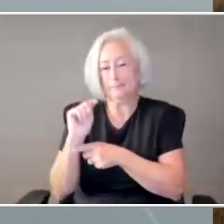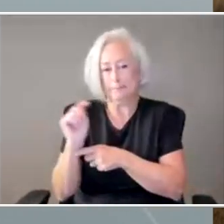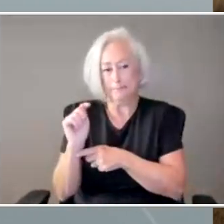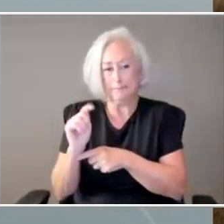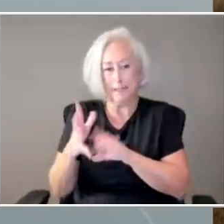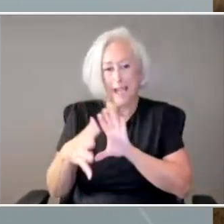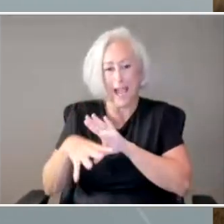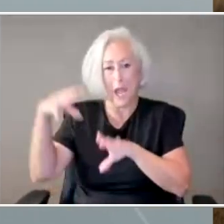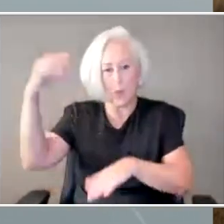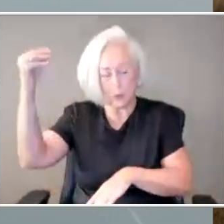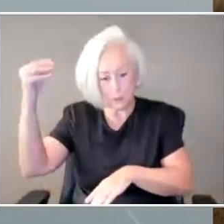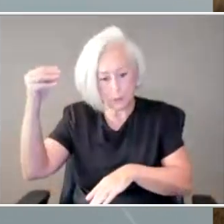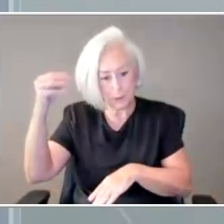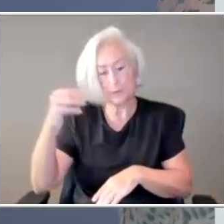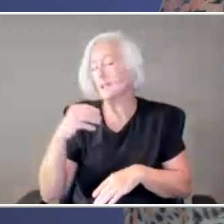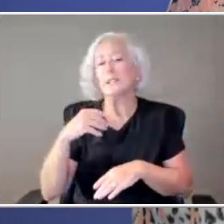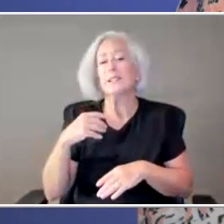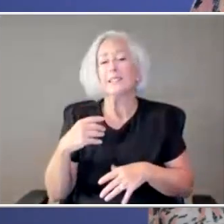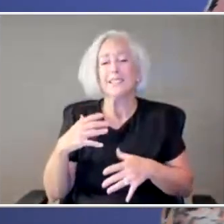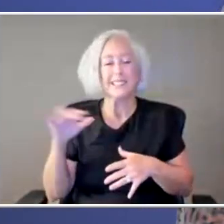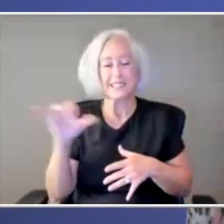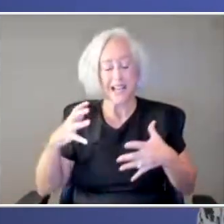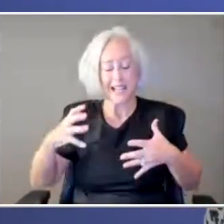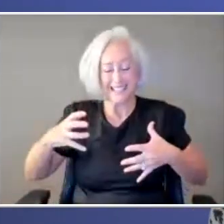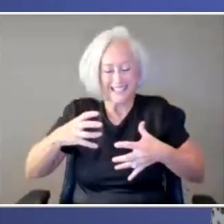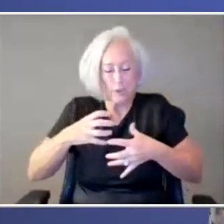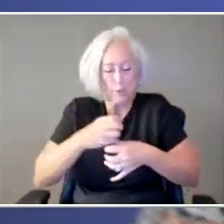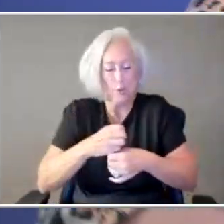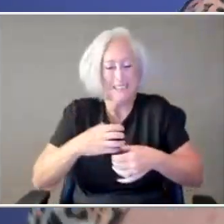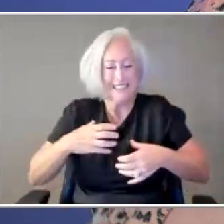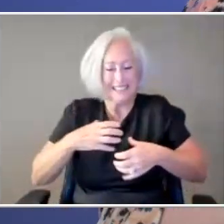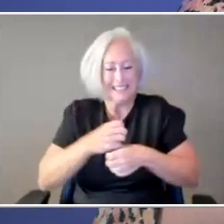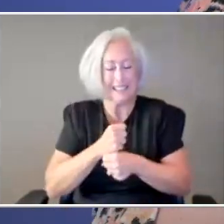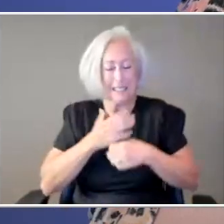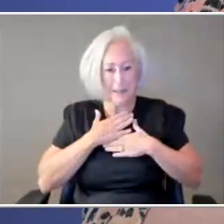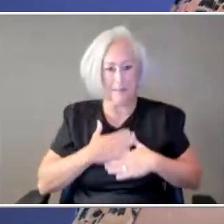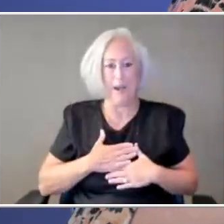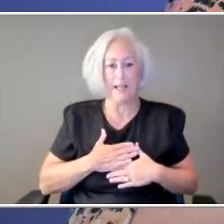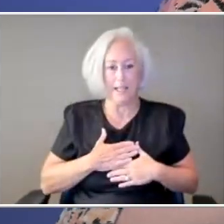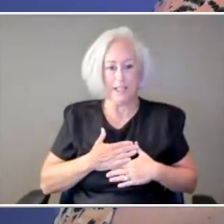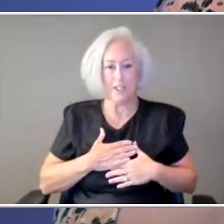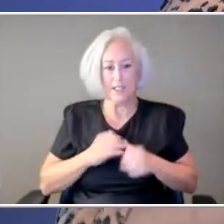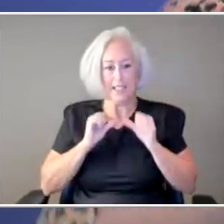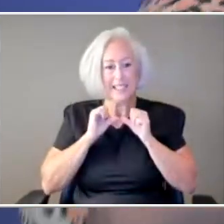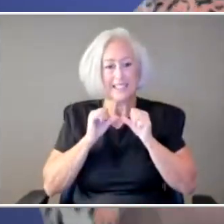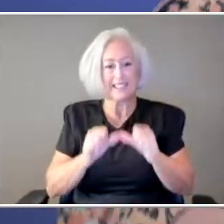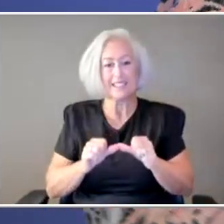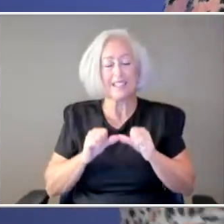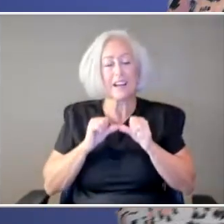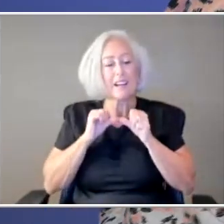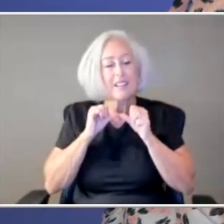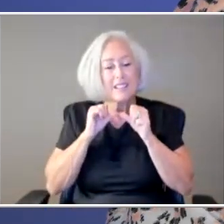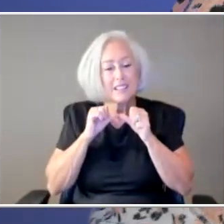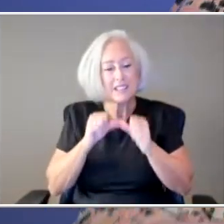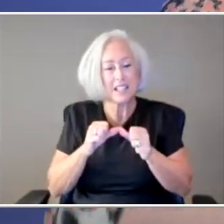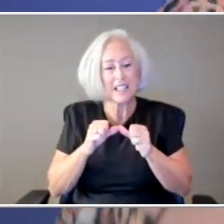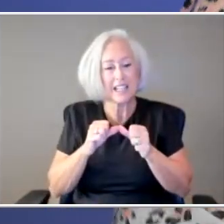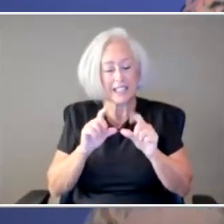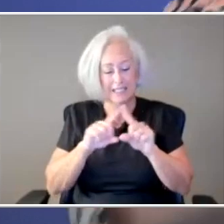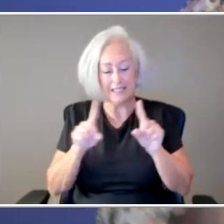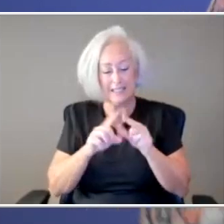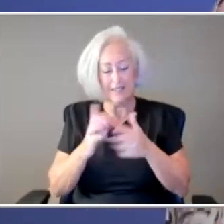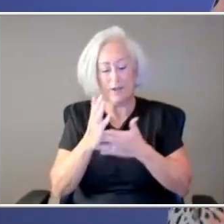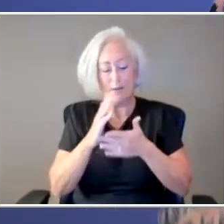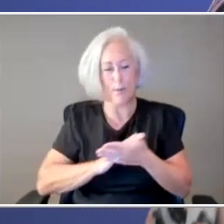don't know, squeezing a tube and toothpaste tube. Yeah, so it's just constantly like there's just different parts of your body, like it just